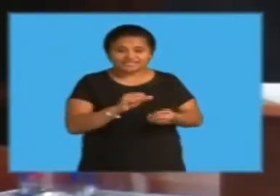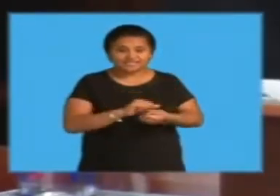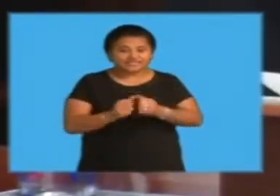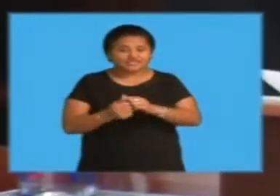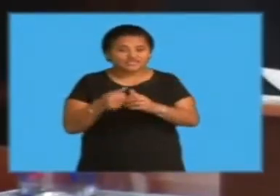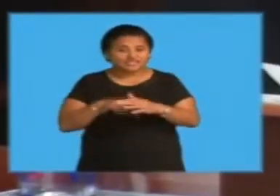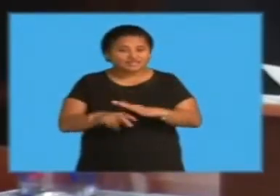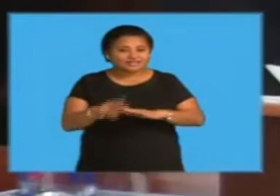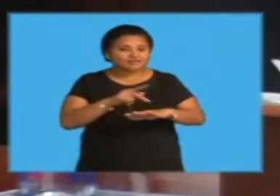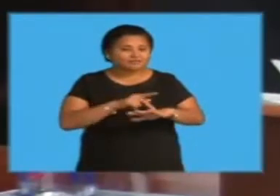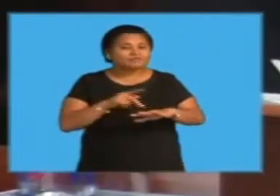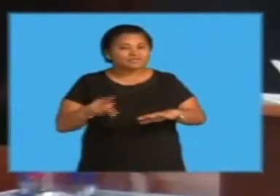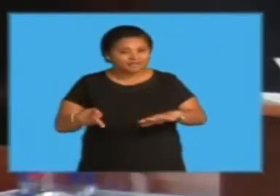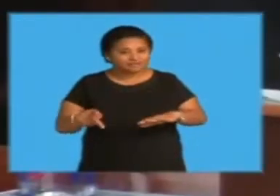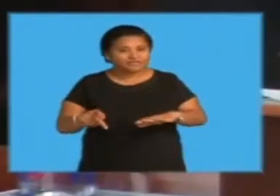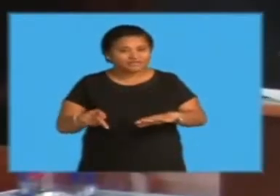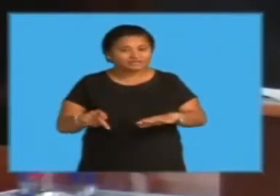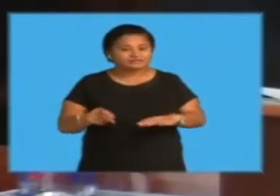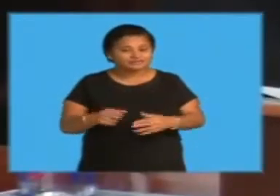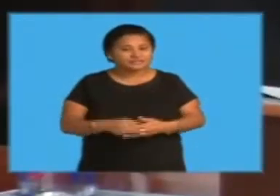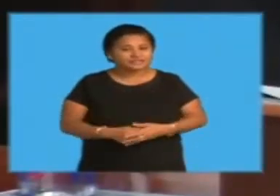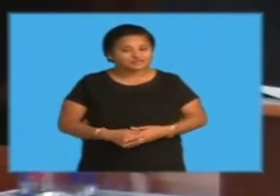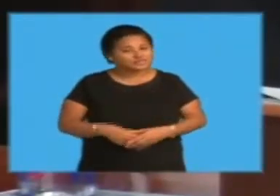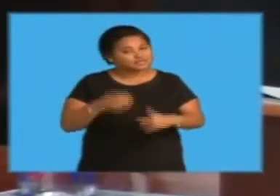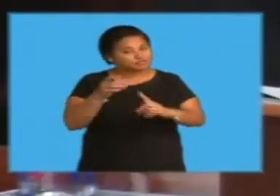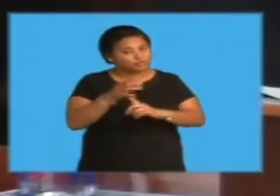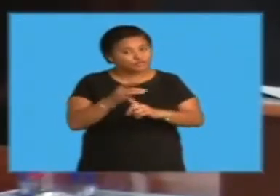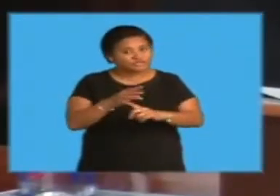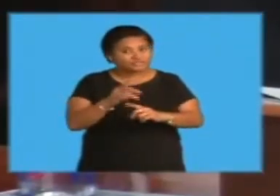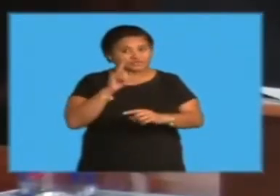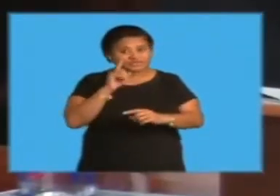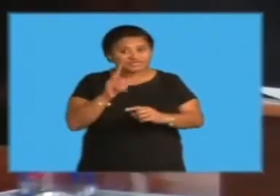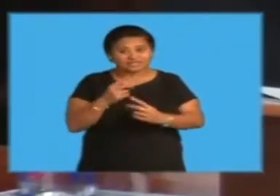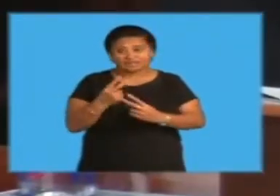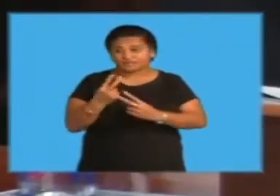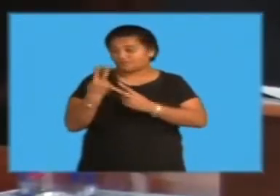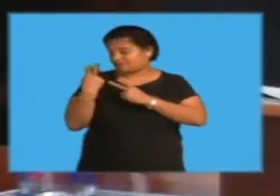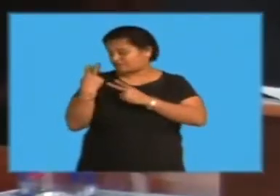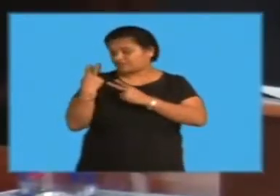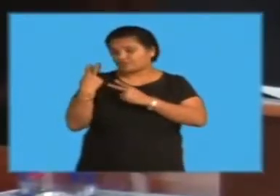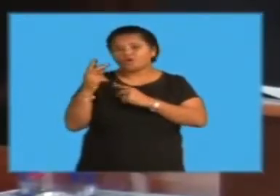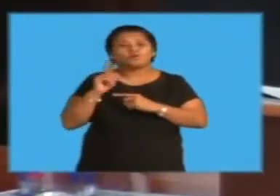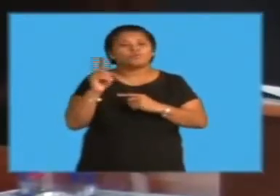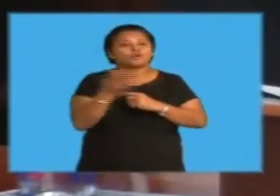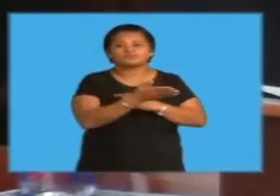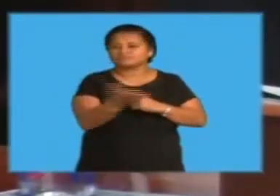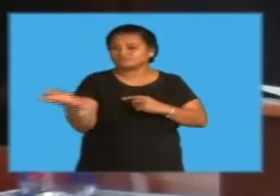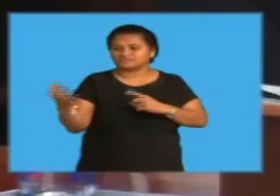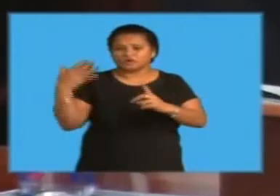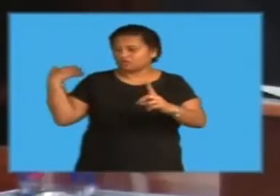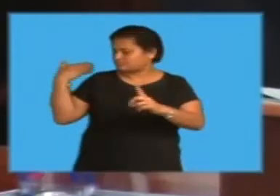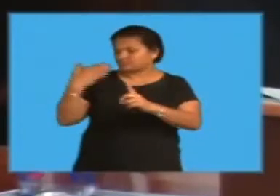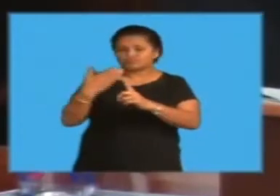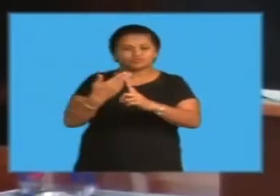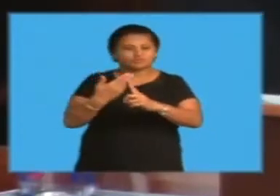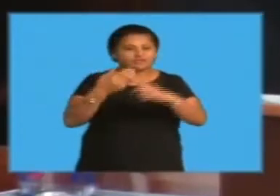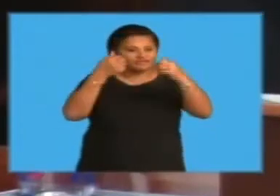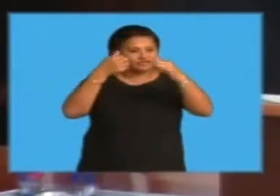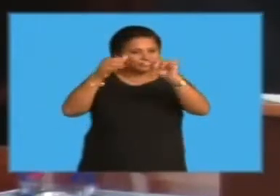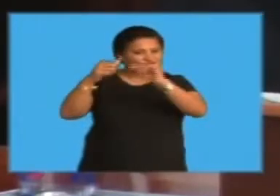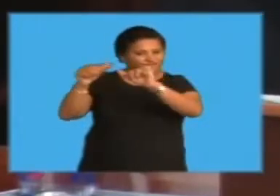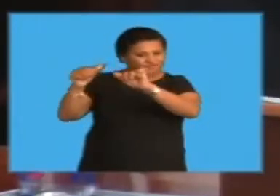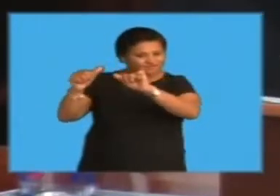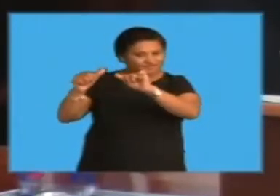valuable to review what we have done, what you have done for the Fijian people since the Constitution was